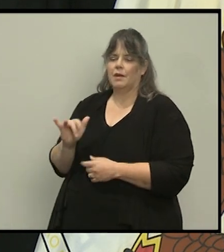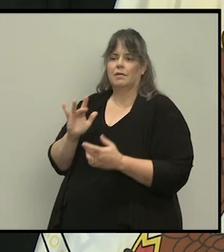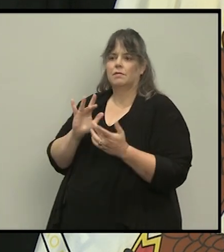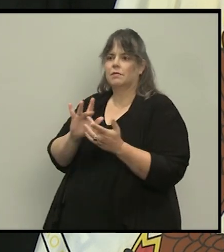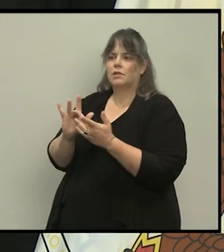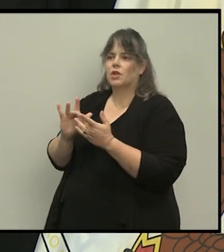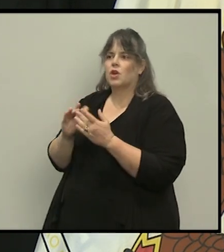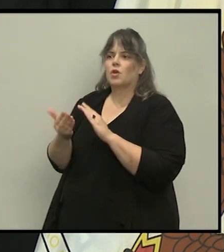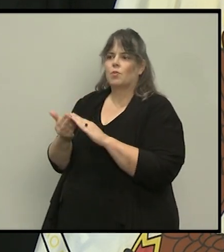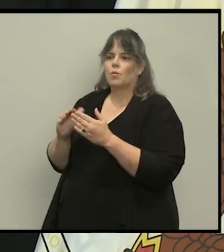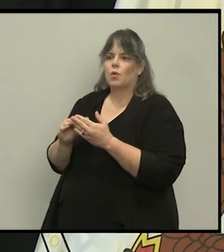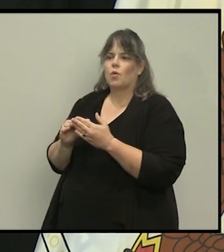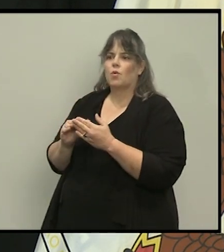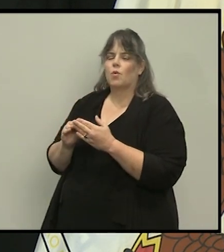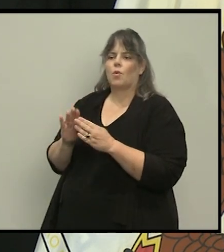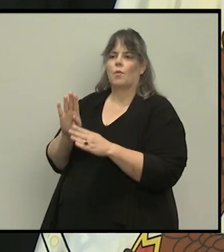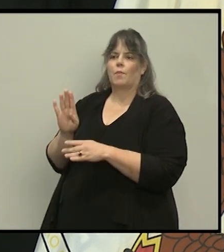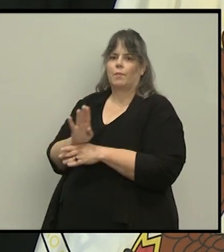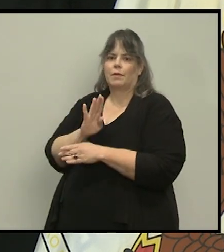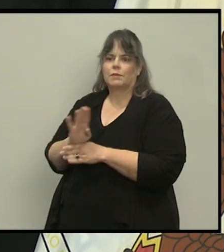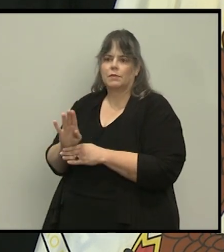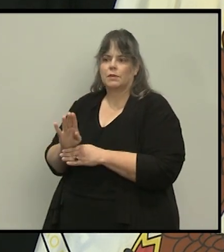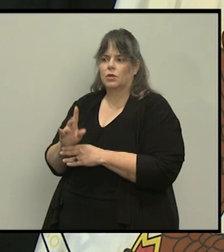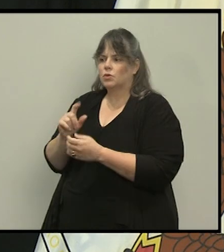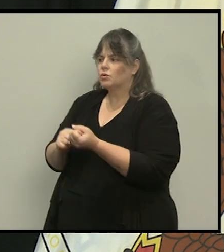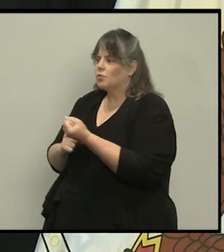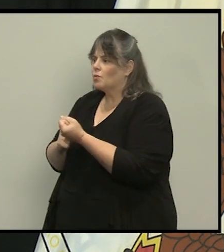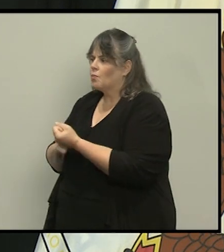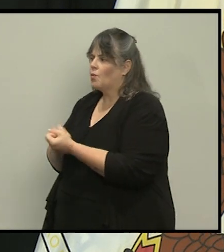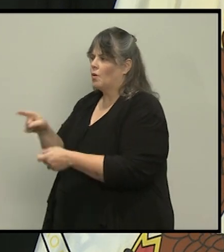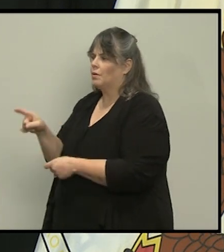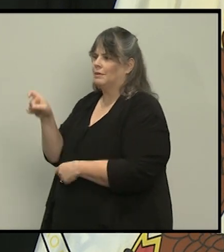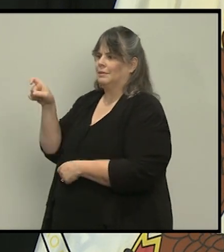organizations, supports essential businesses in the community